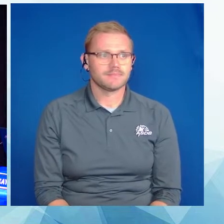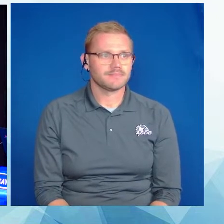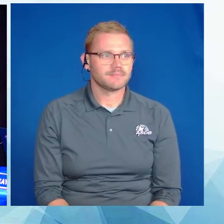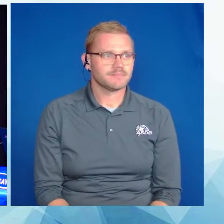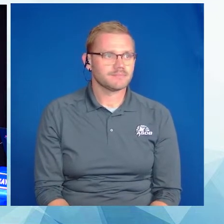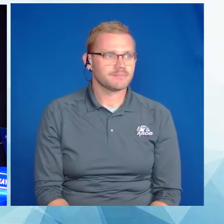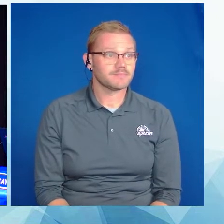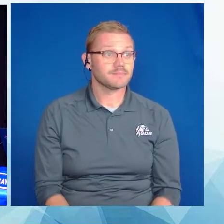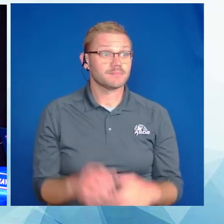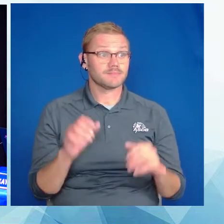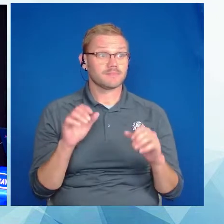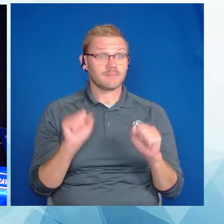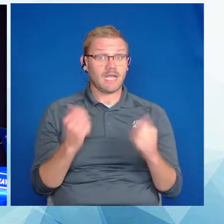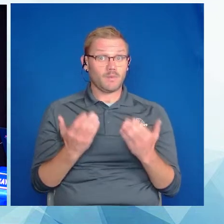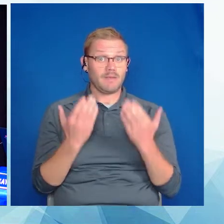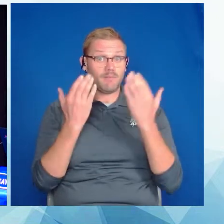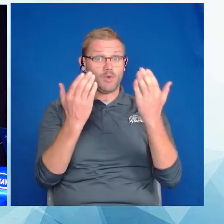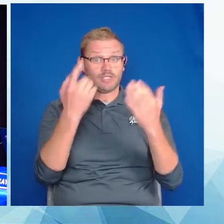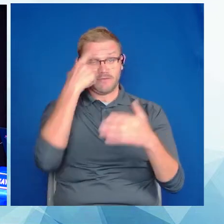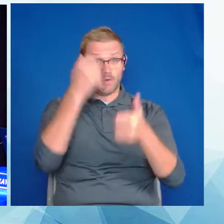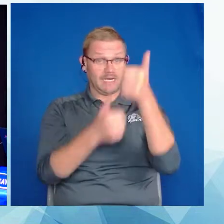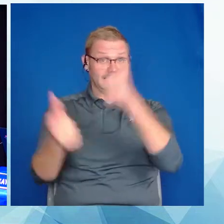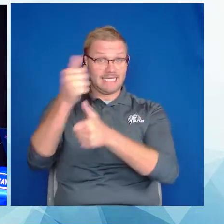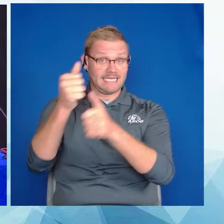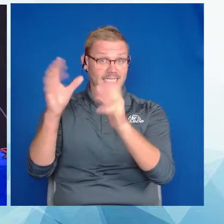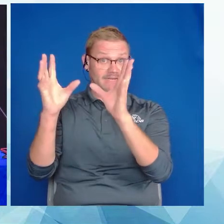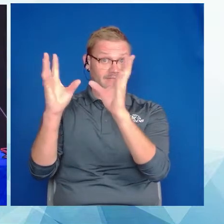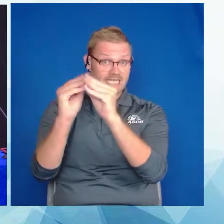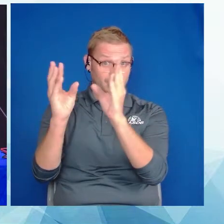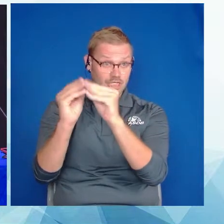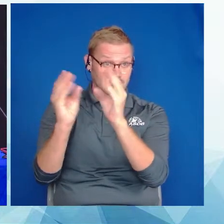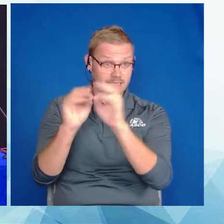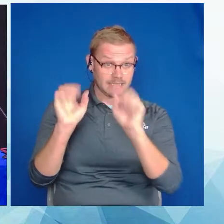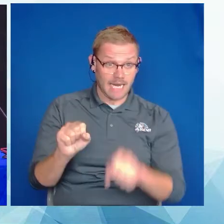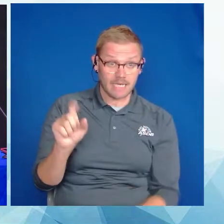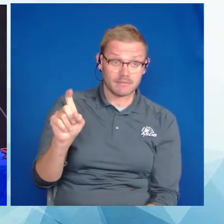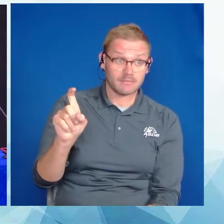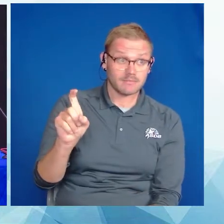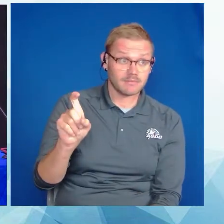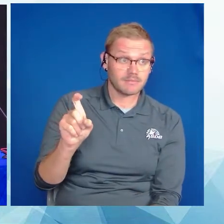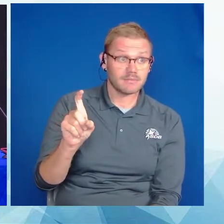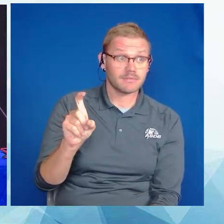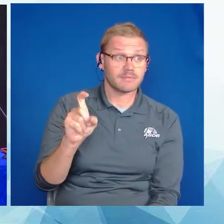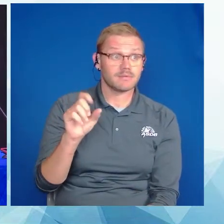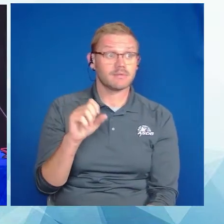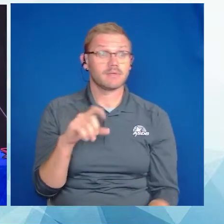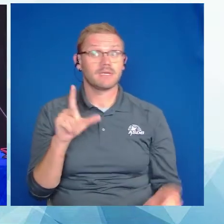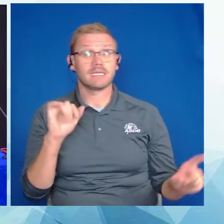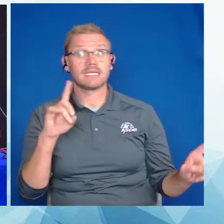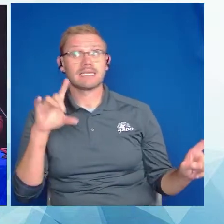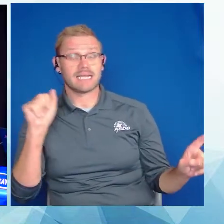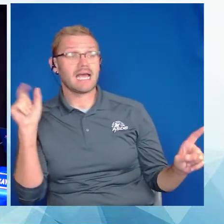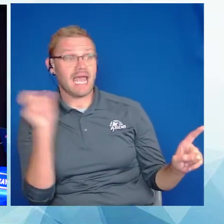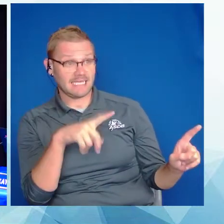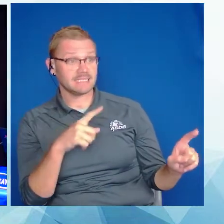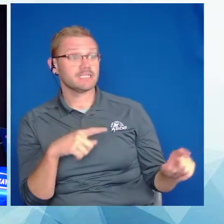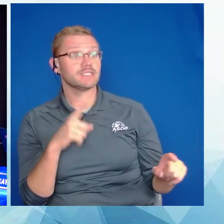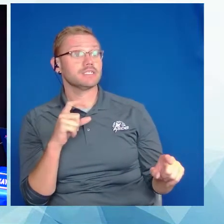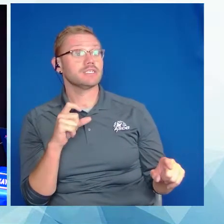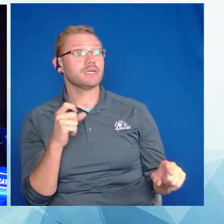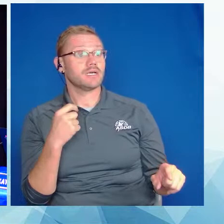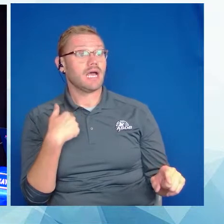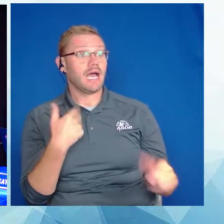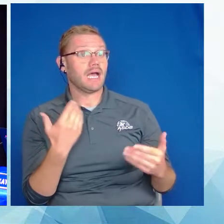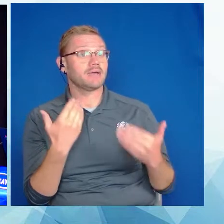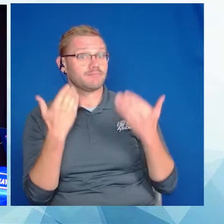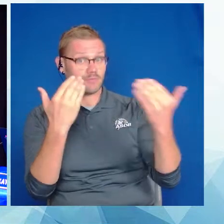So can we make a motion for executive session? Yes, we can make a motion for executive session. So moved. I move that we go